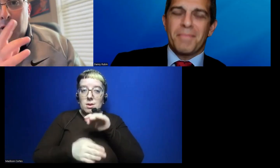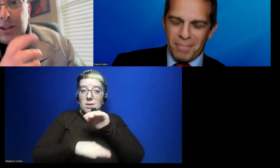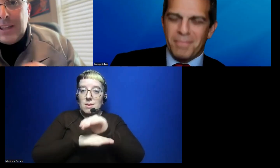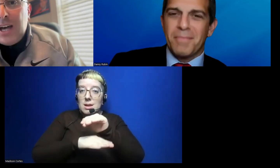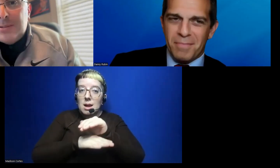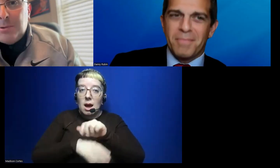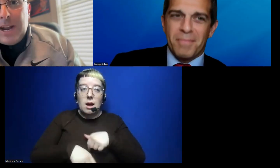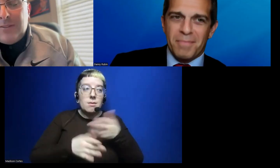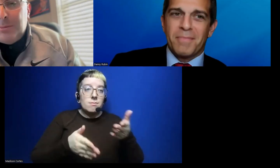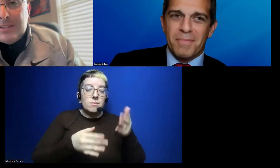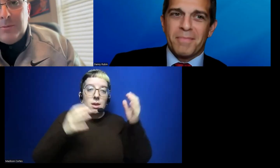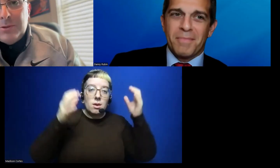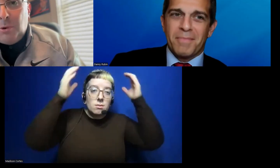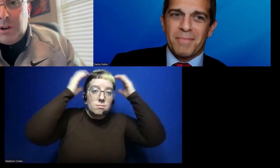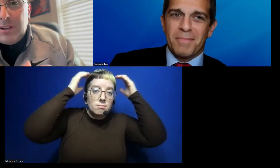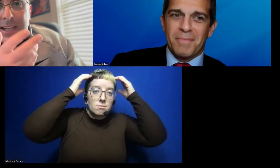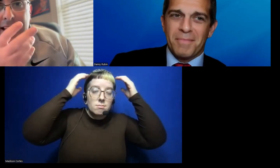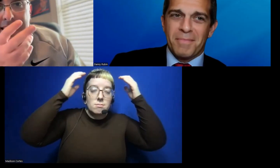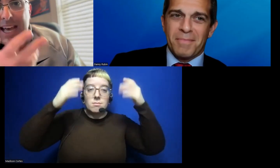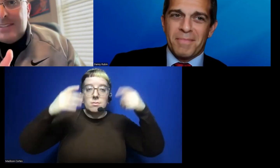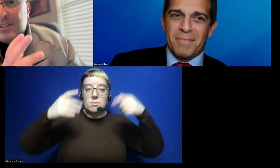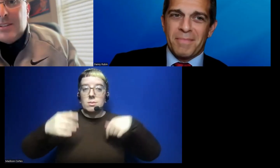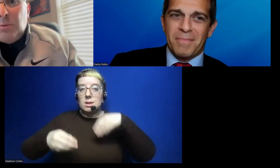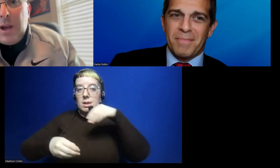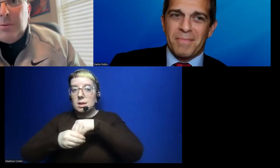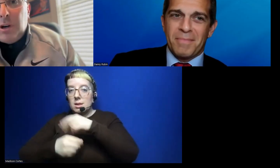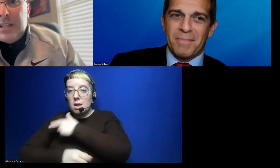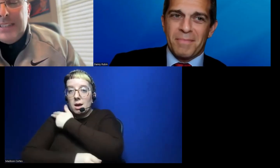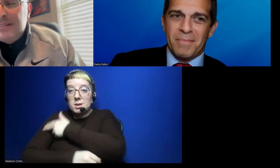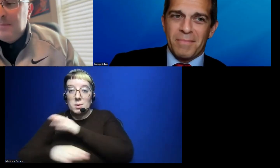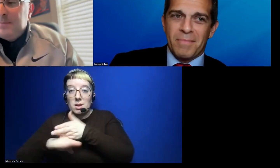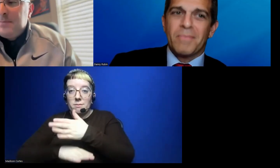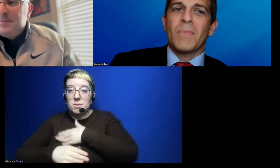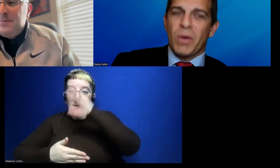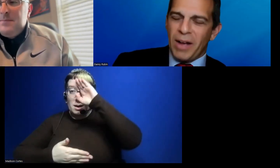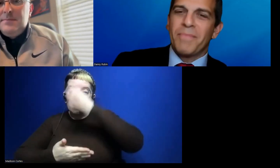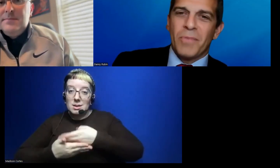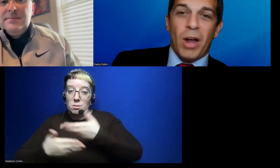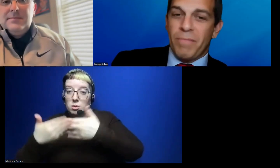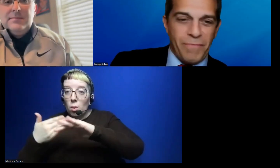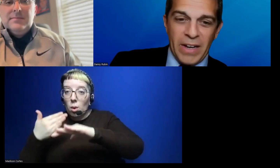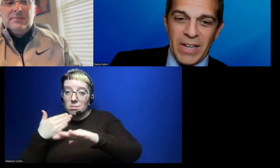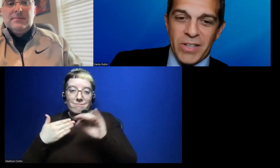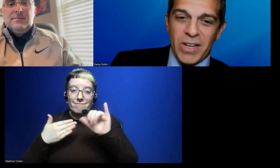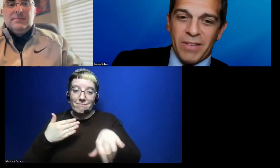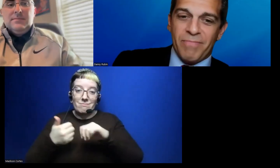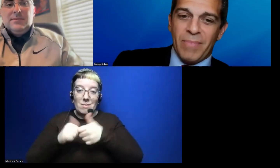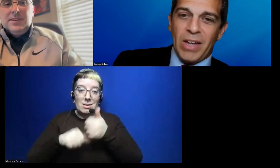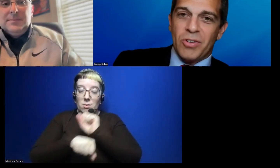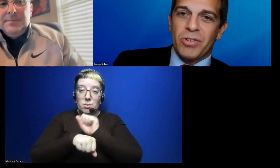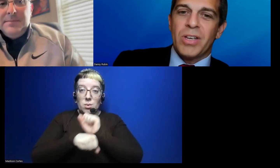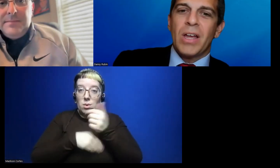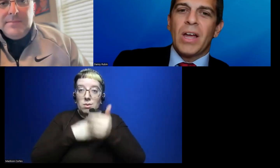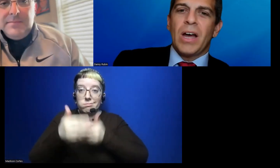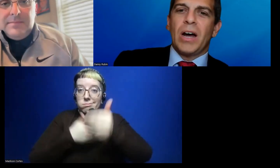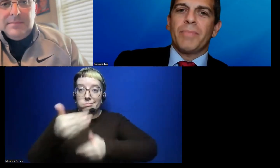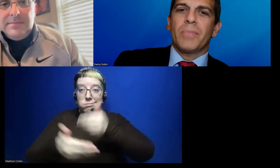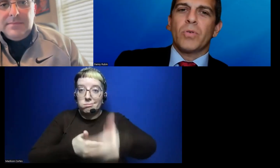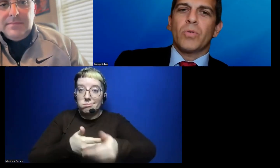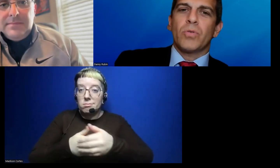answered a call in the hospital right after my son was born. That's just the way the work is. Okay, good. Fantastic